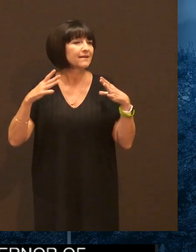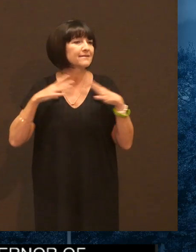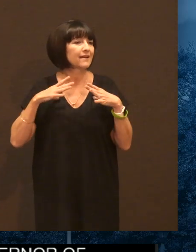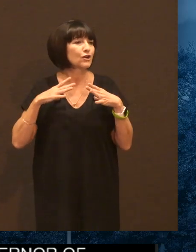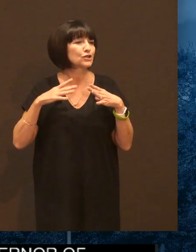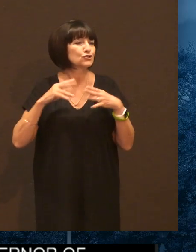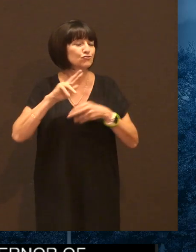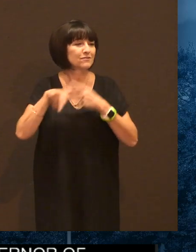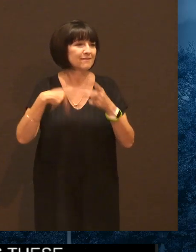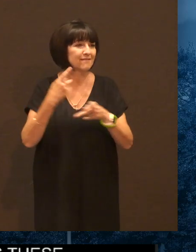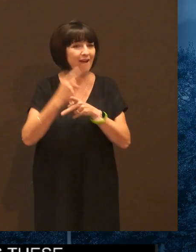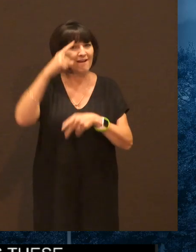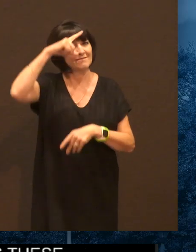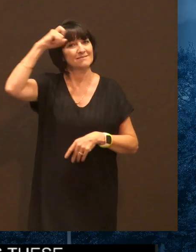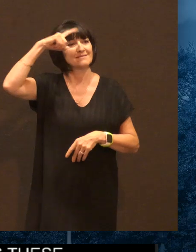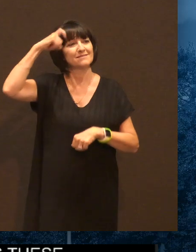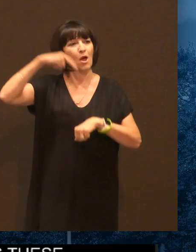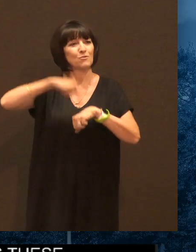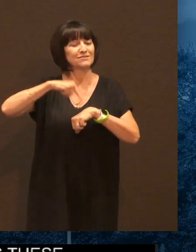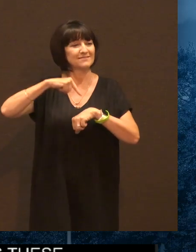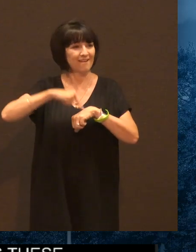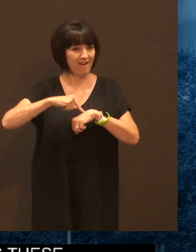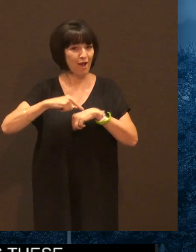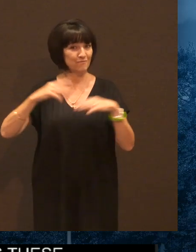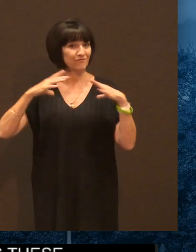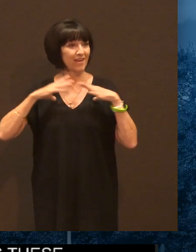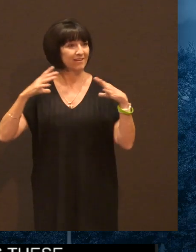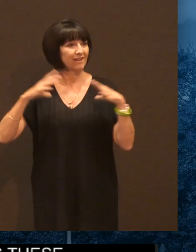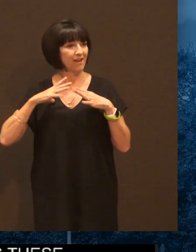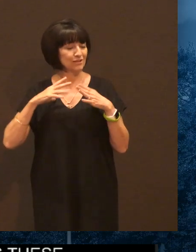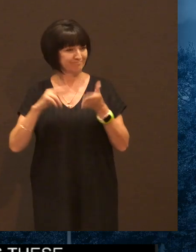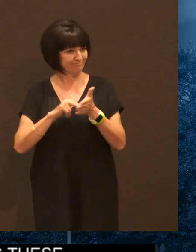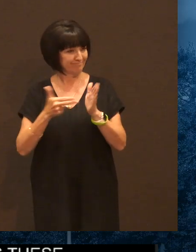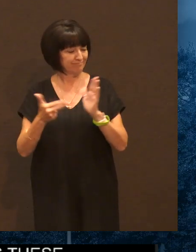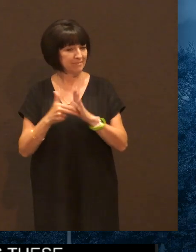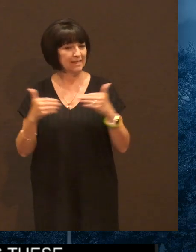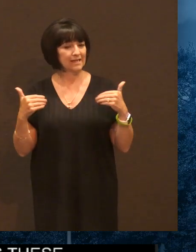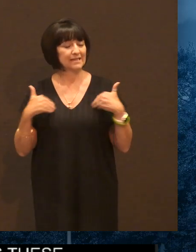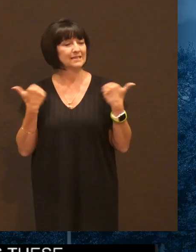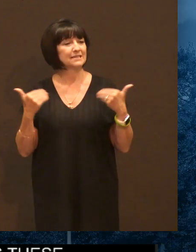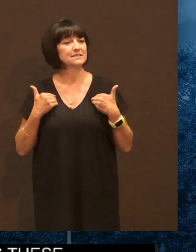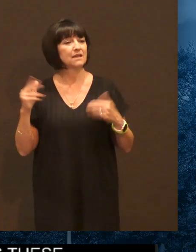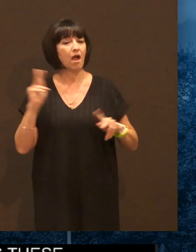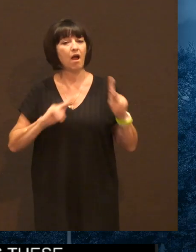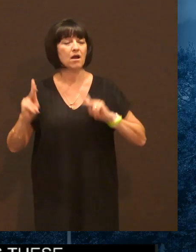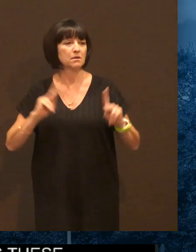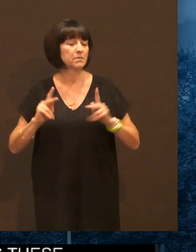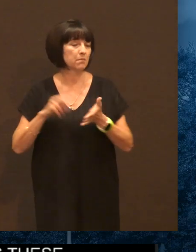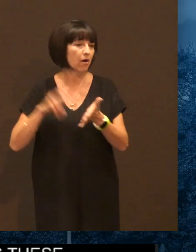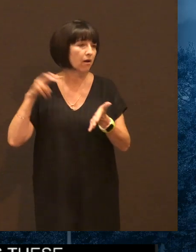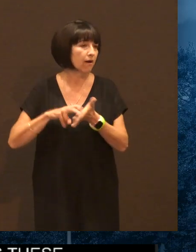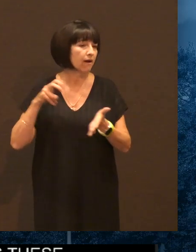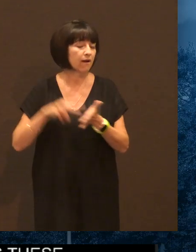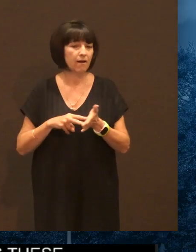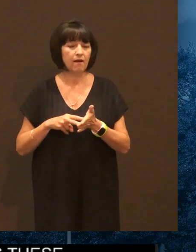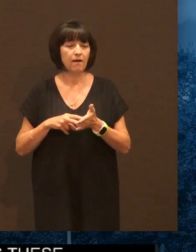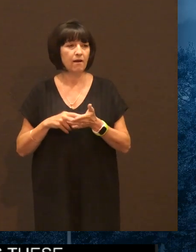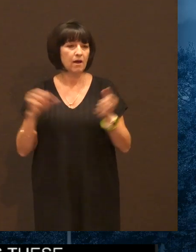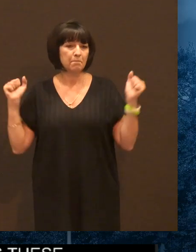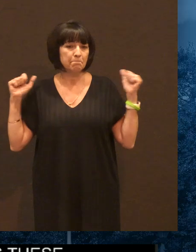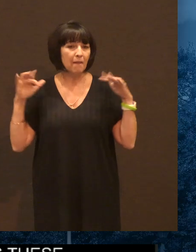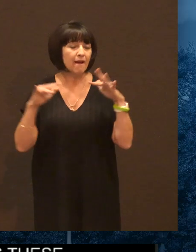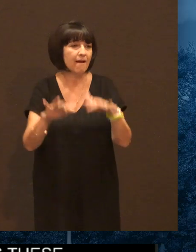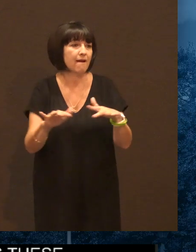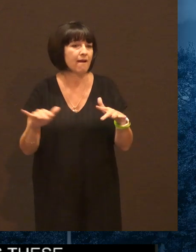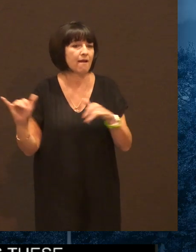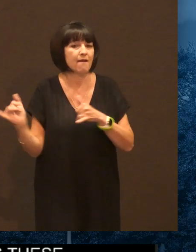summer venues where young adults congregate, party, and aren't as disciplined with respect